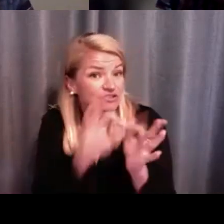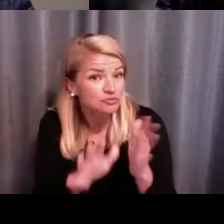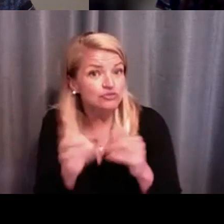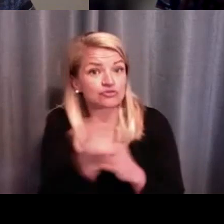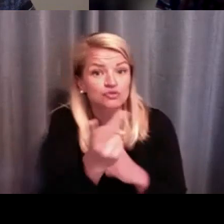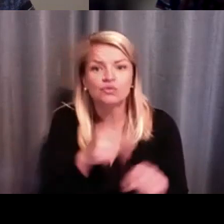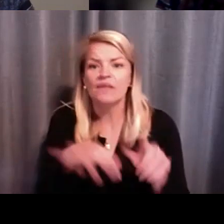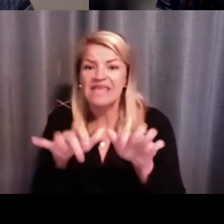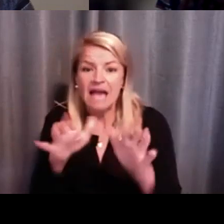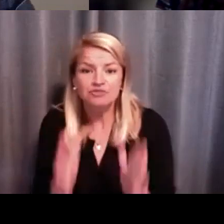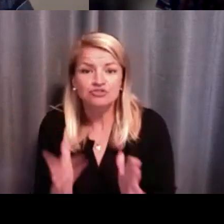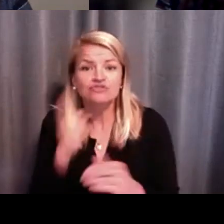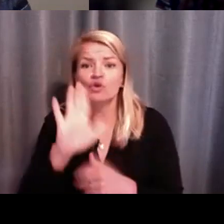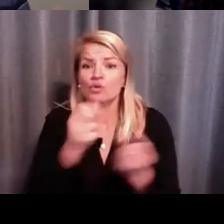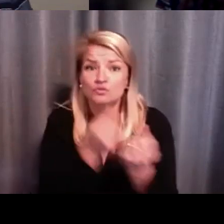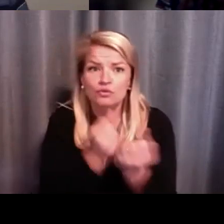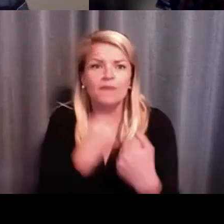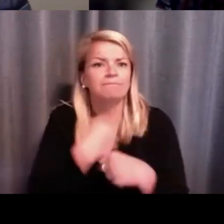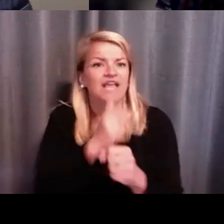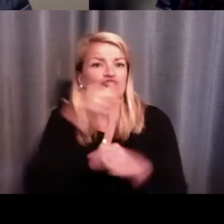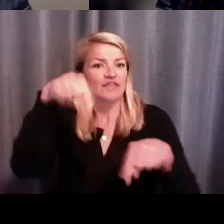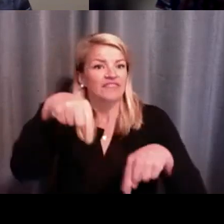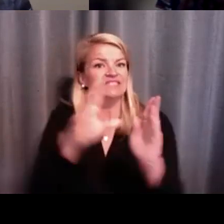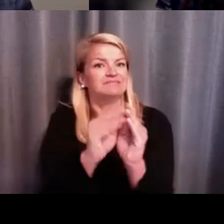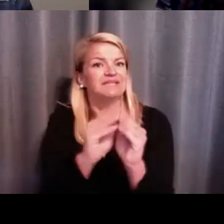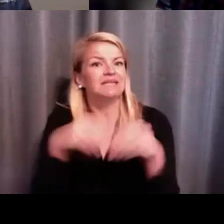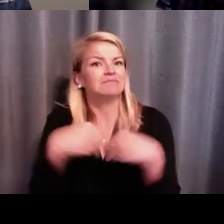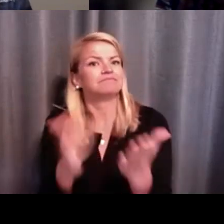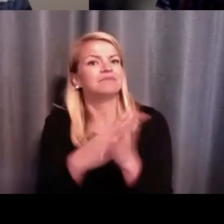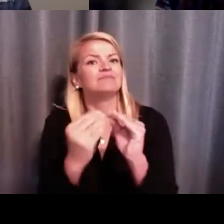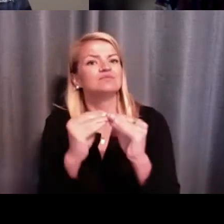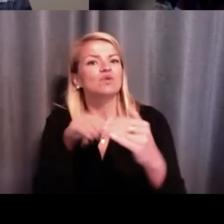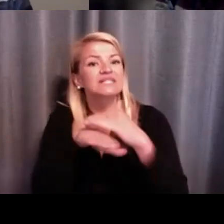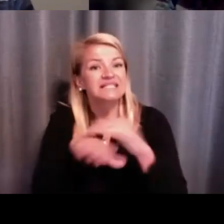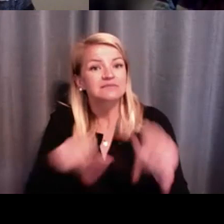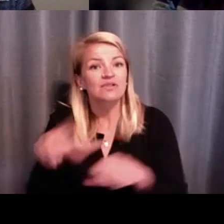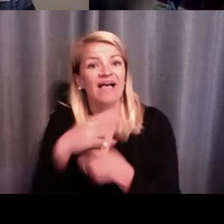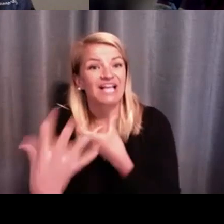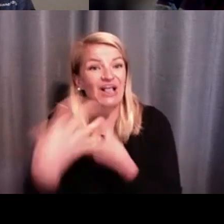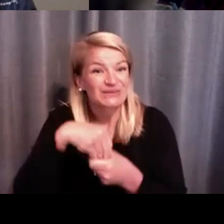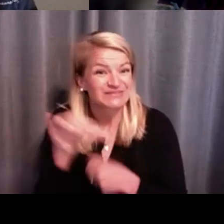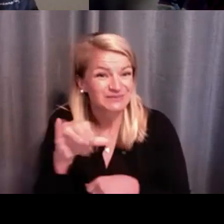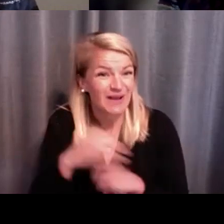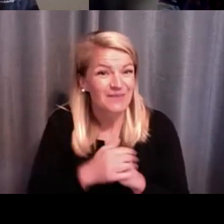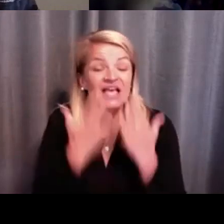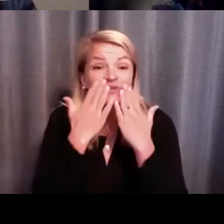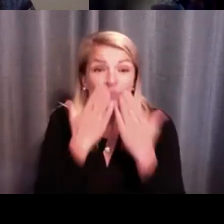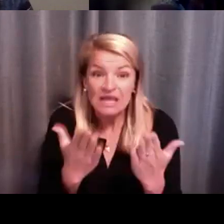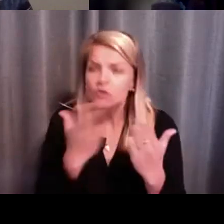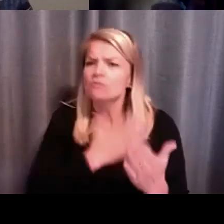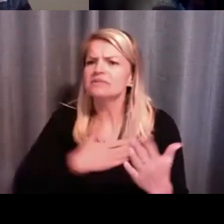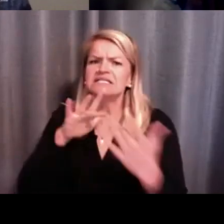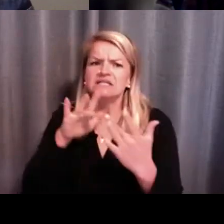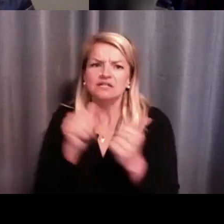our captioners for your support and helping us make this event more inclusive as well. Again, please stay in touch